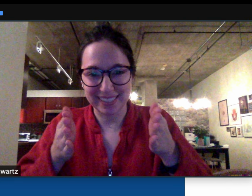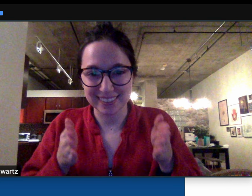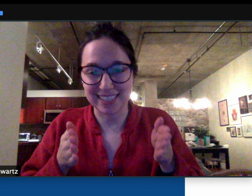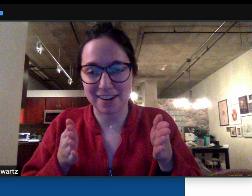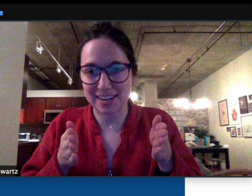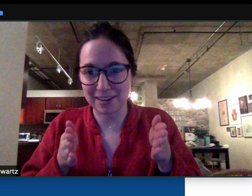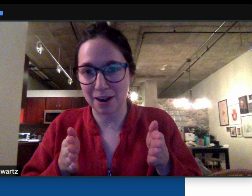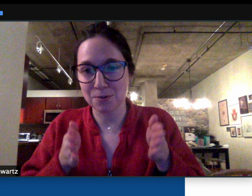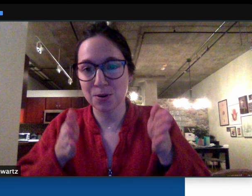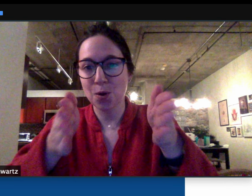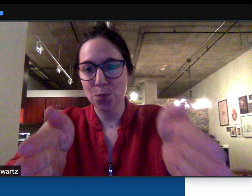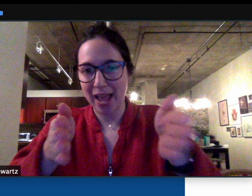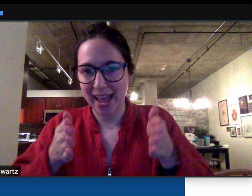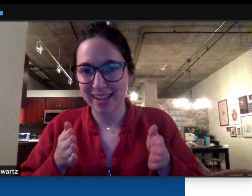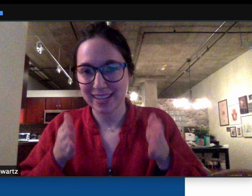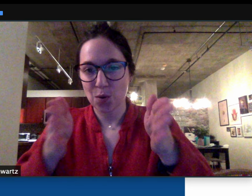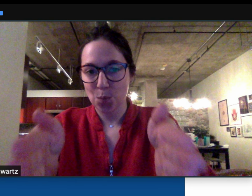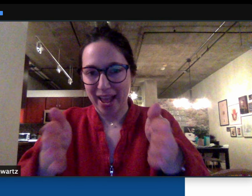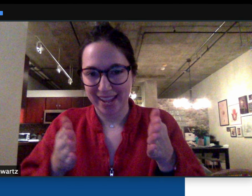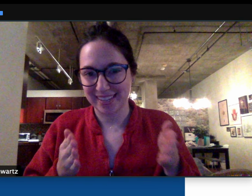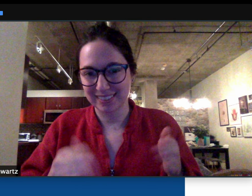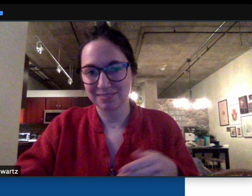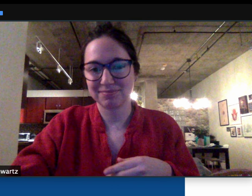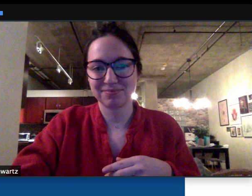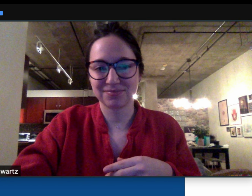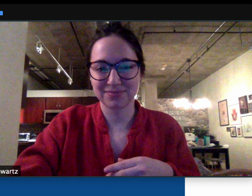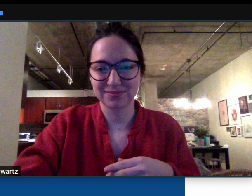Way, get ready, go.